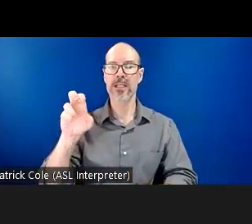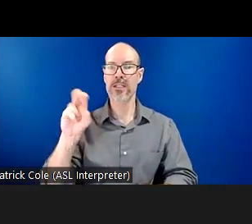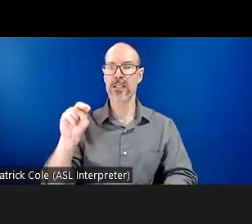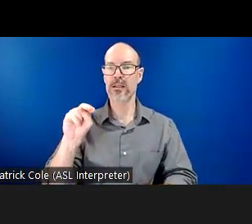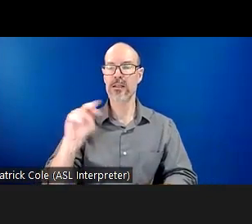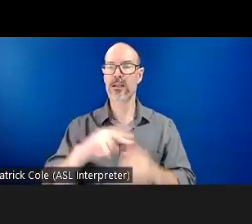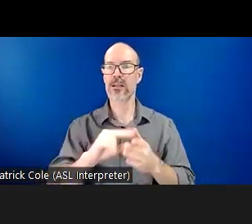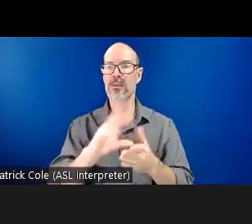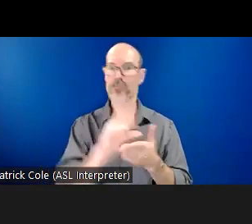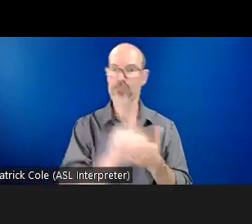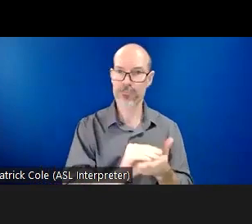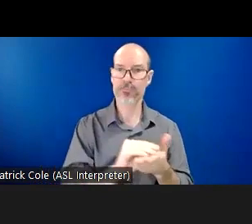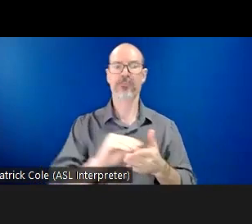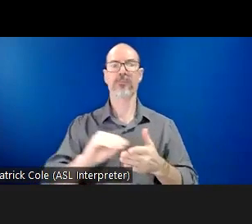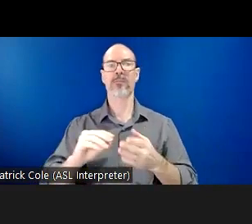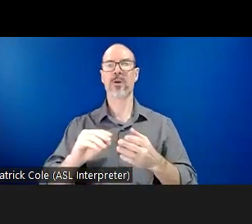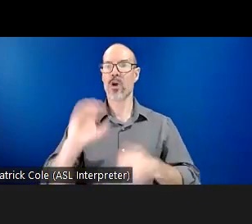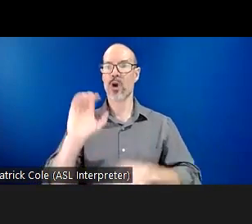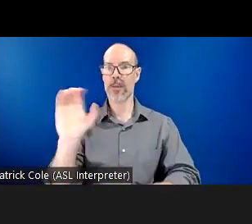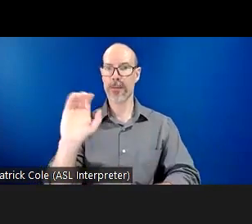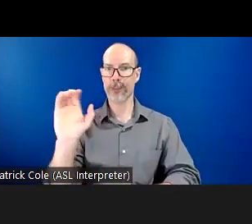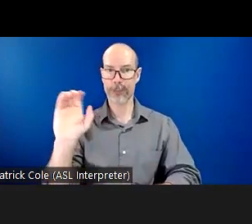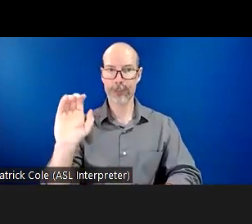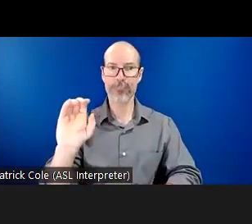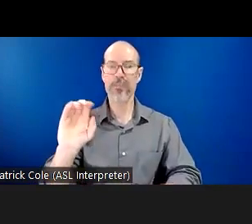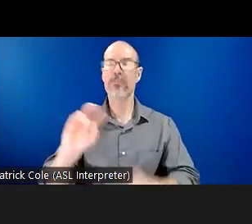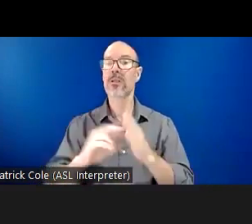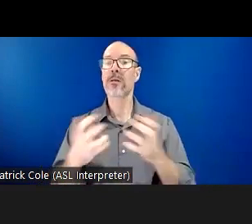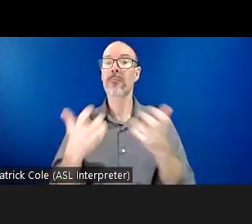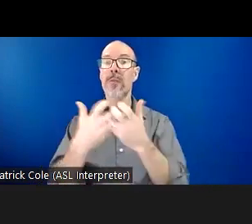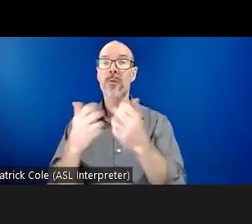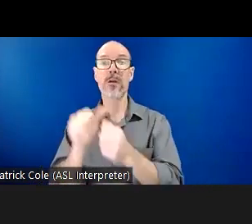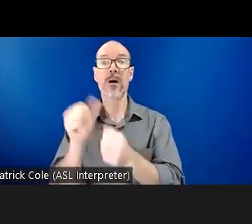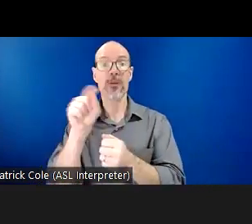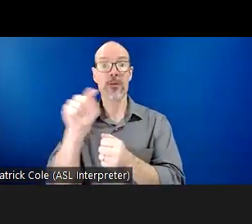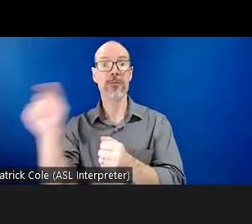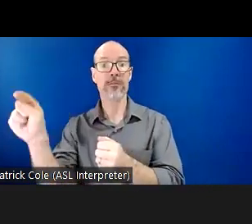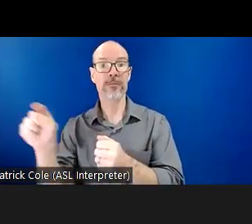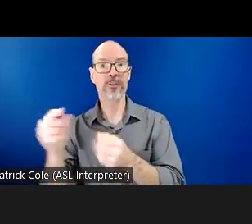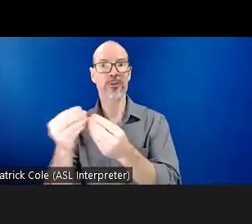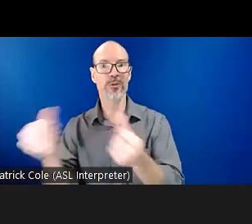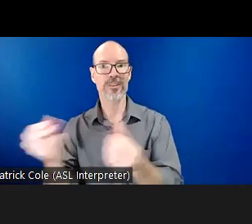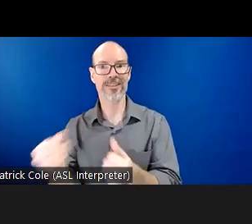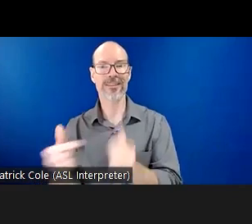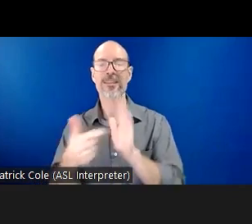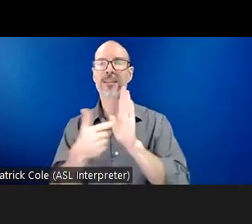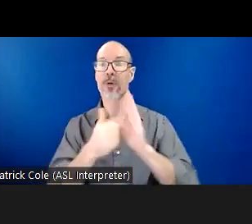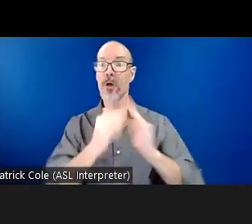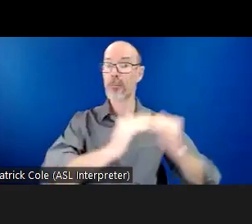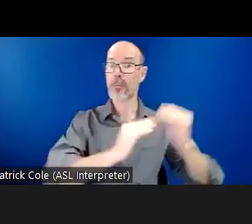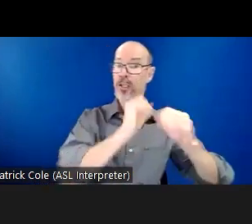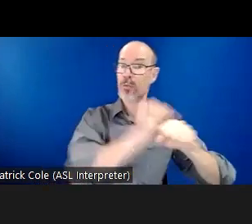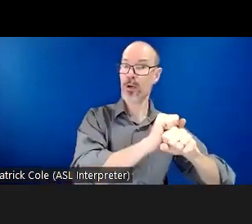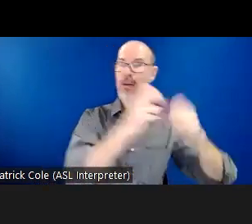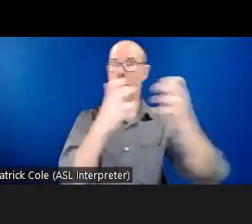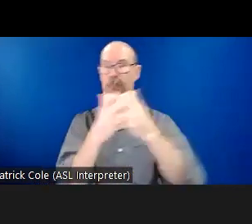many of the measures that have been discussed before, so such as pairing with the buildings, the work on buildings, but